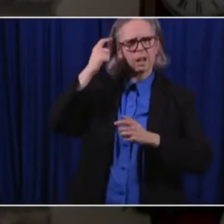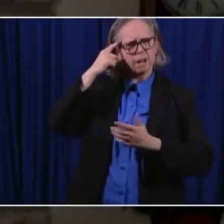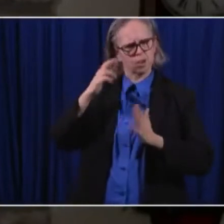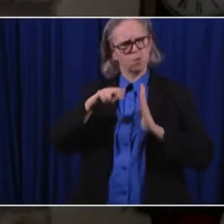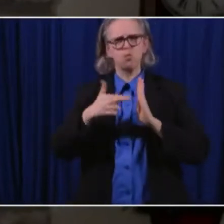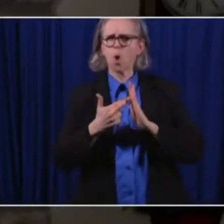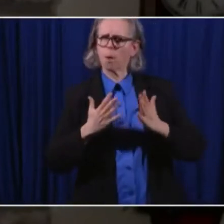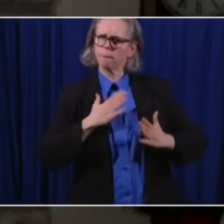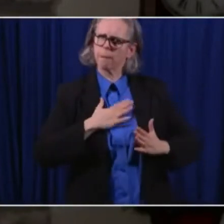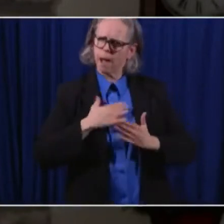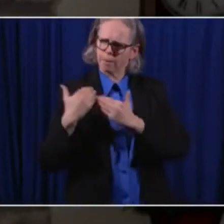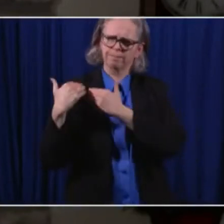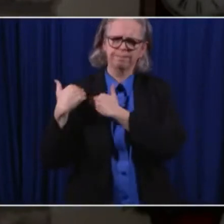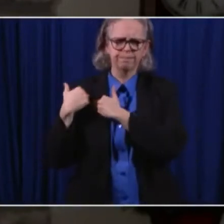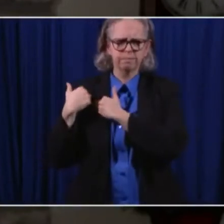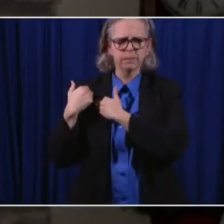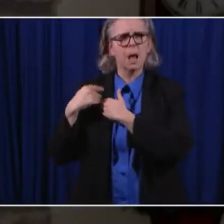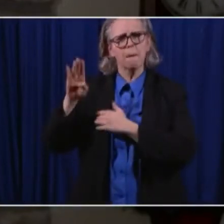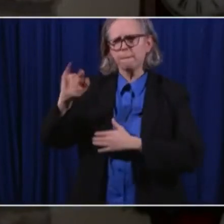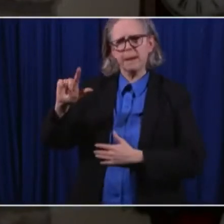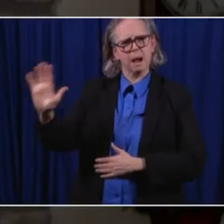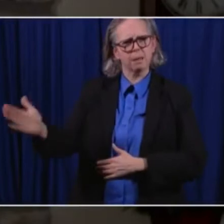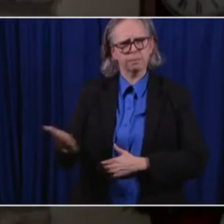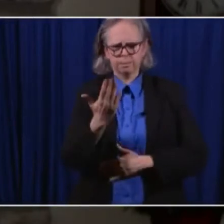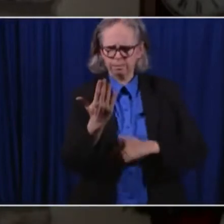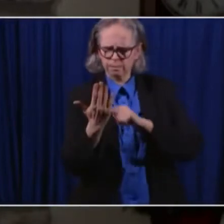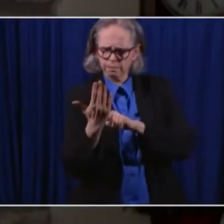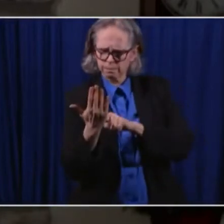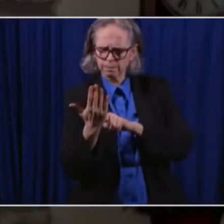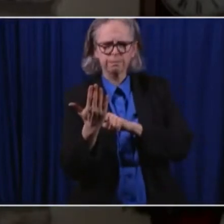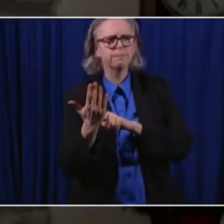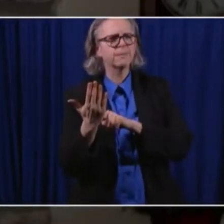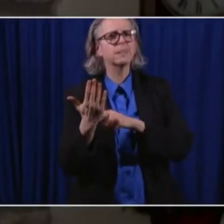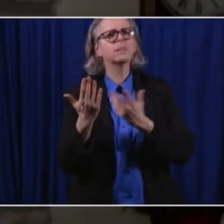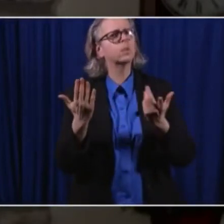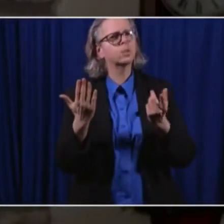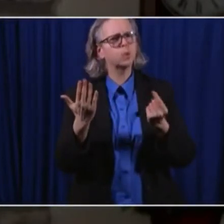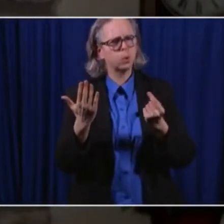if I get a bill, and if it improves the status quo,